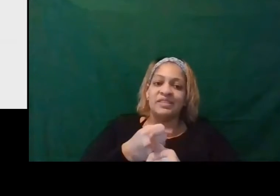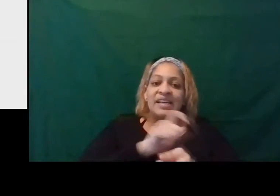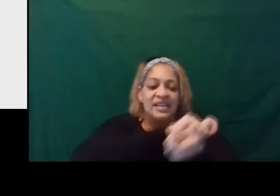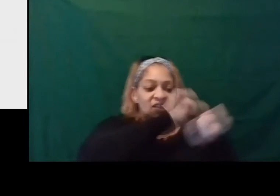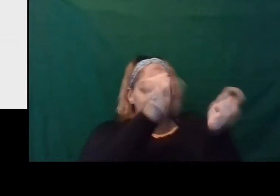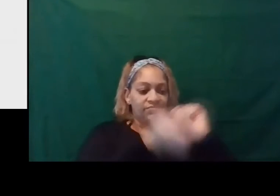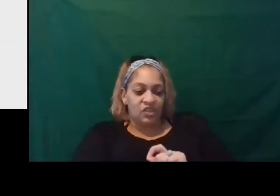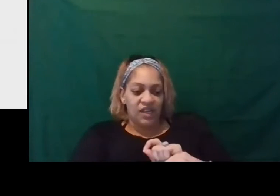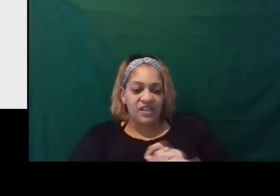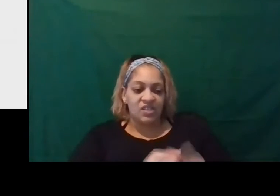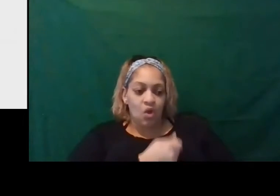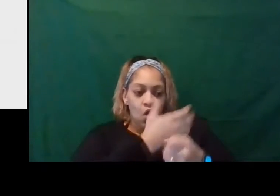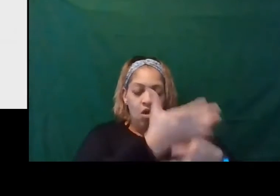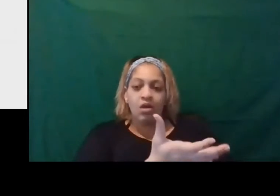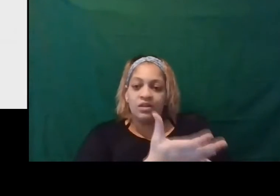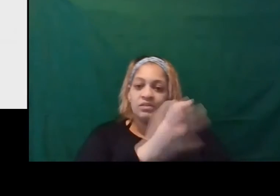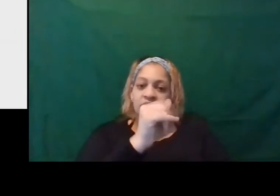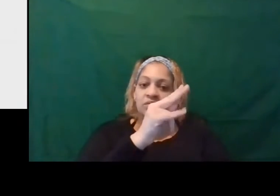the effect. And all